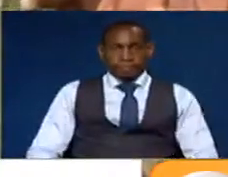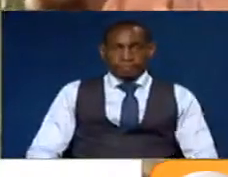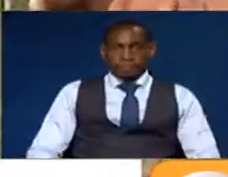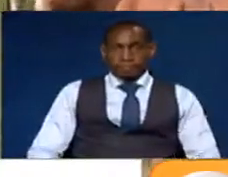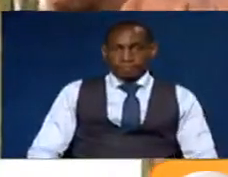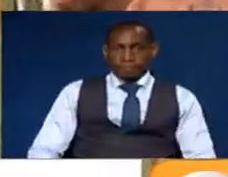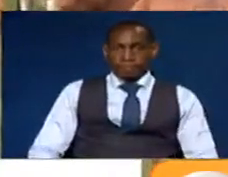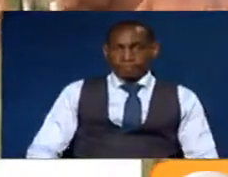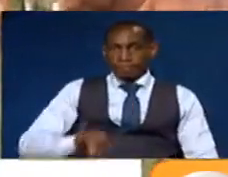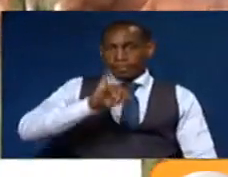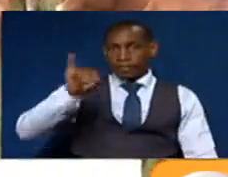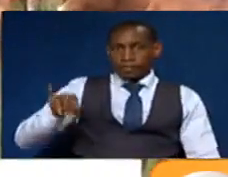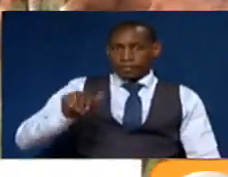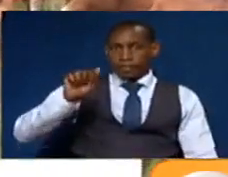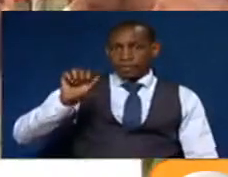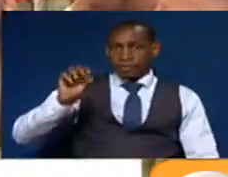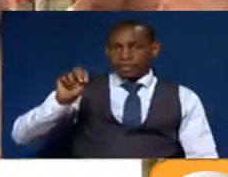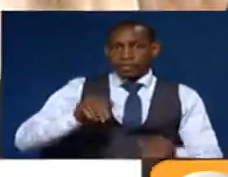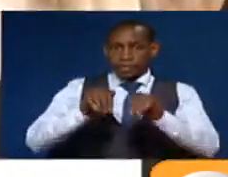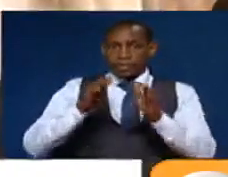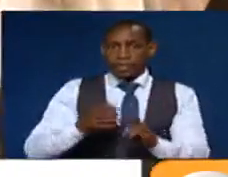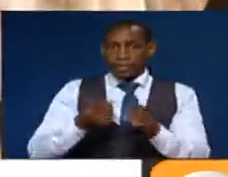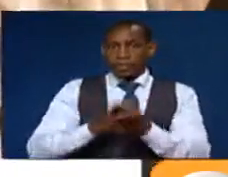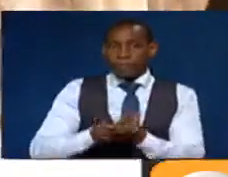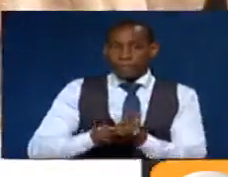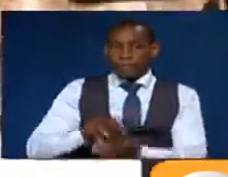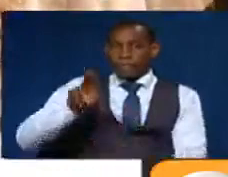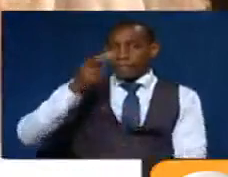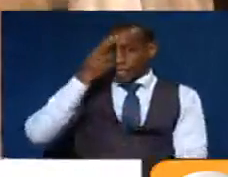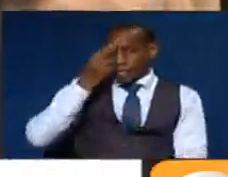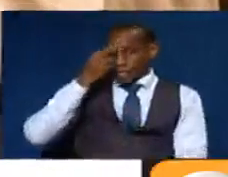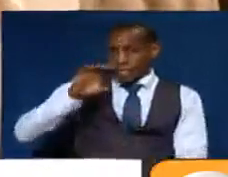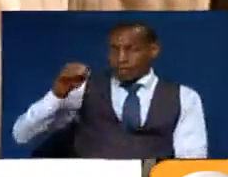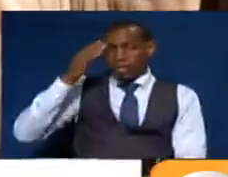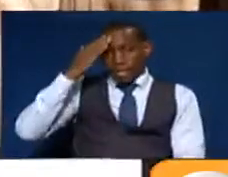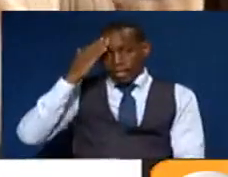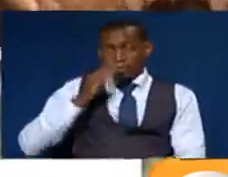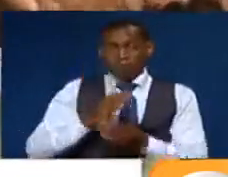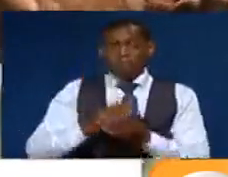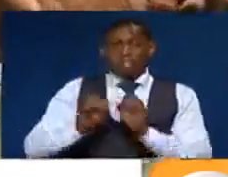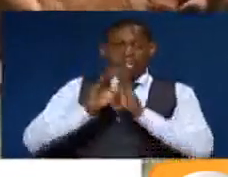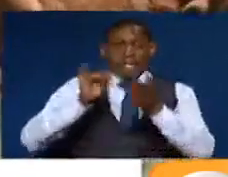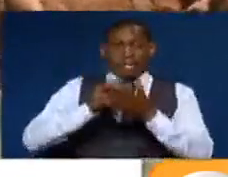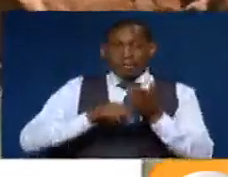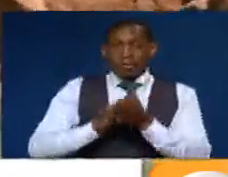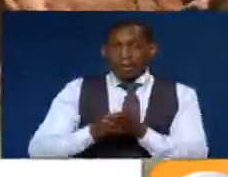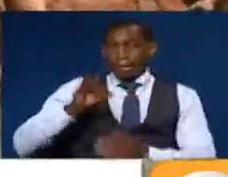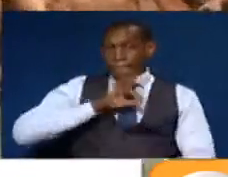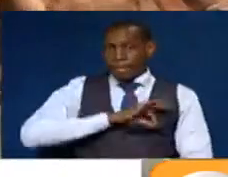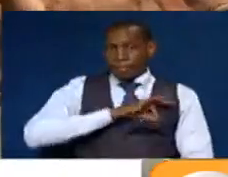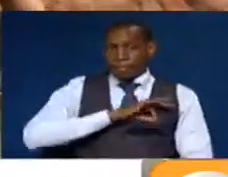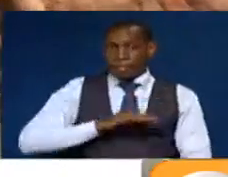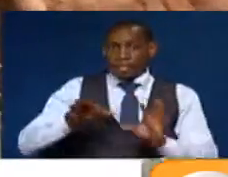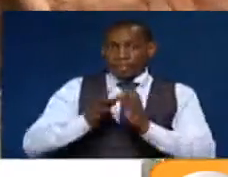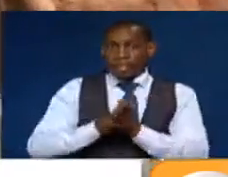Jameson Olenagida, a livestock keeper from Transmara, Narok County, knows just too well the hidden treasure that lies